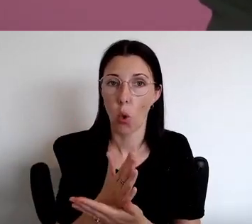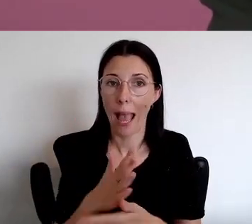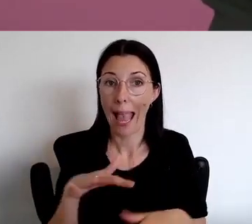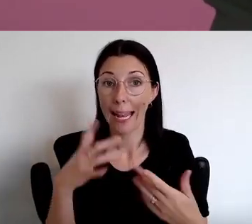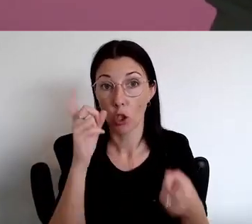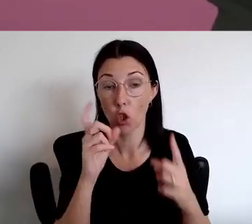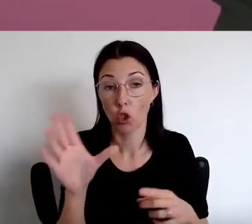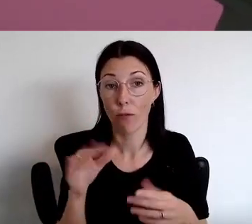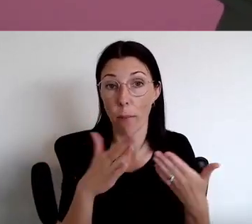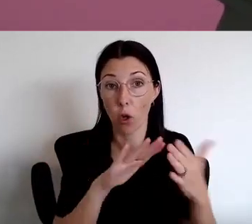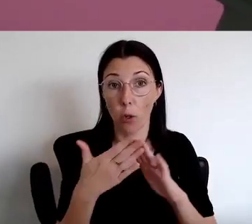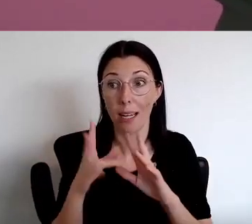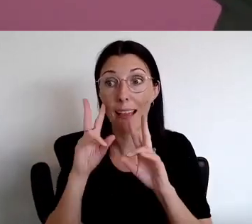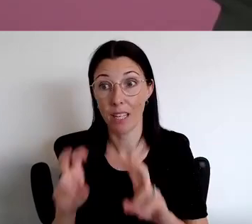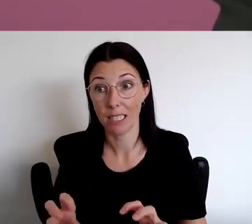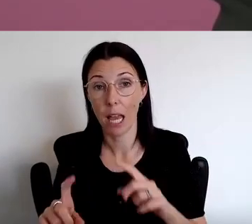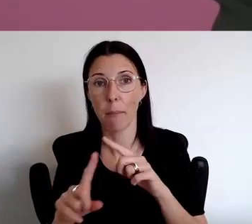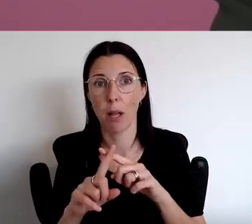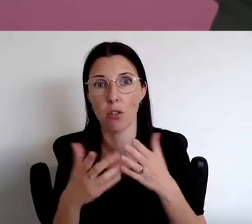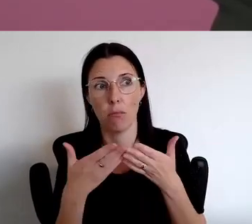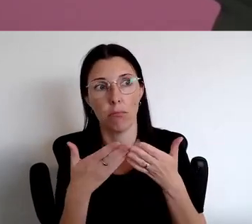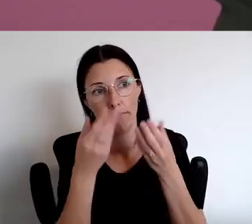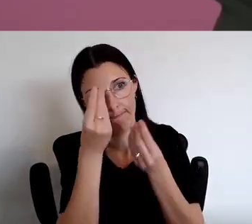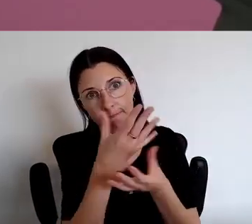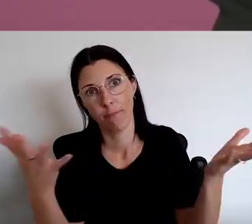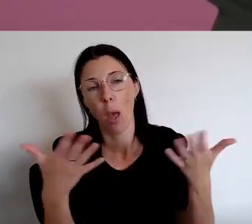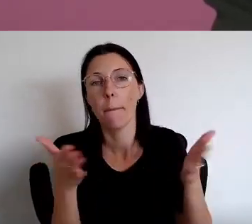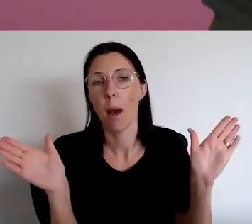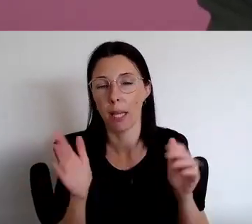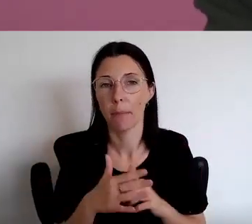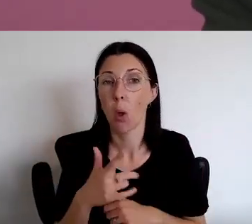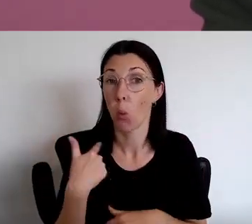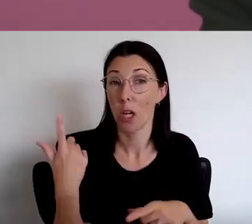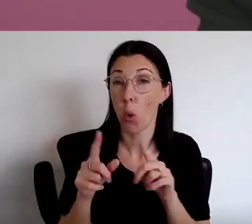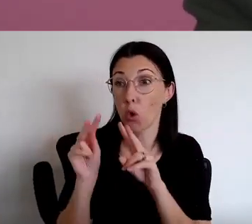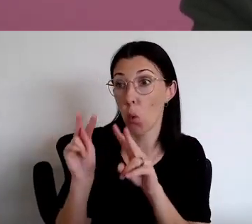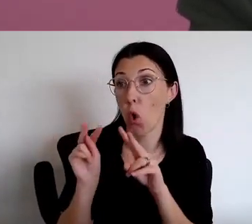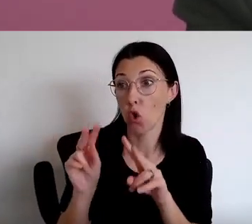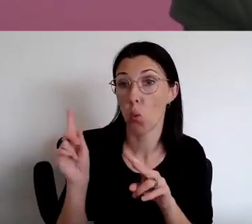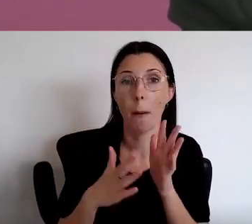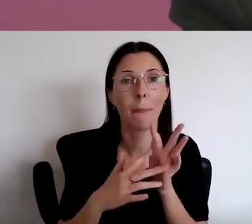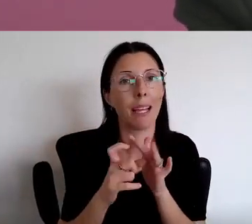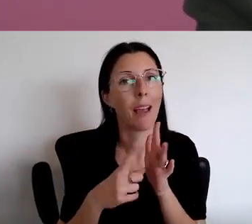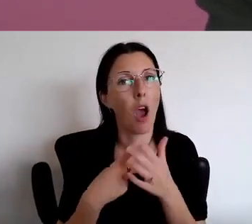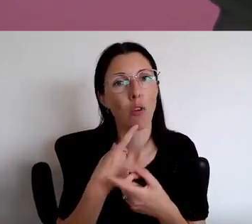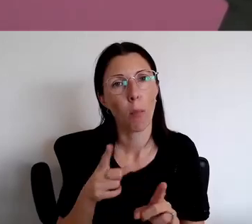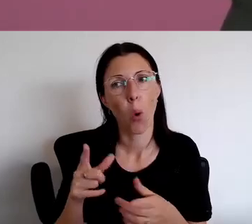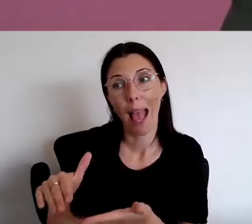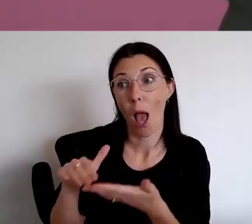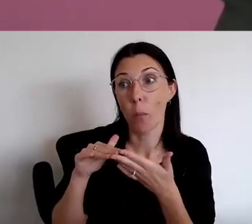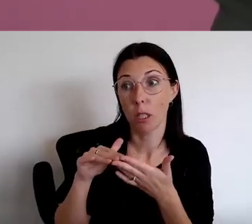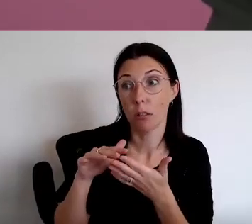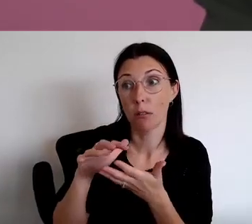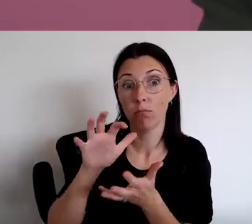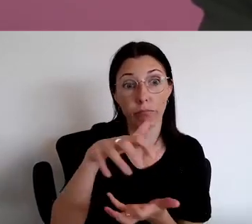well publicised. And of course, we monitor what the media are reporting as well. It helps our intelligence gathering and helps us